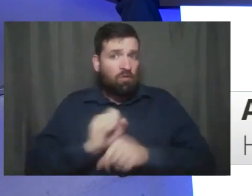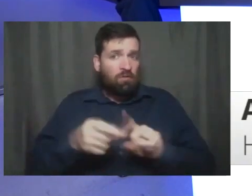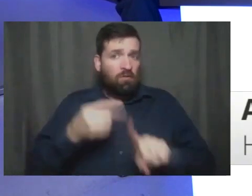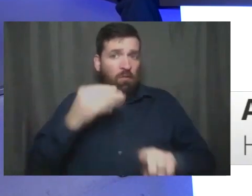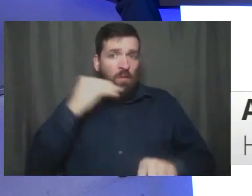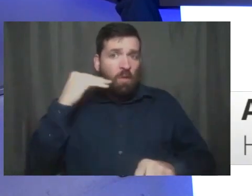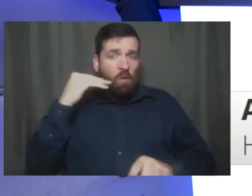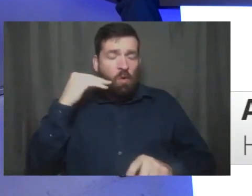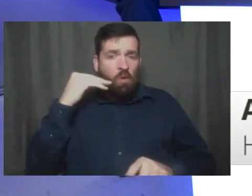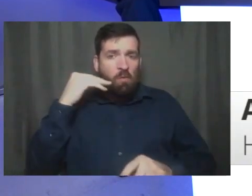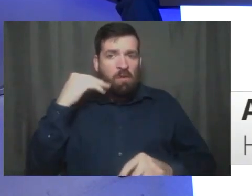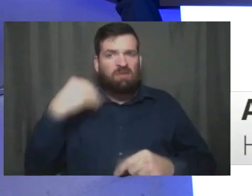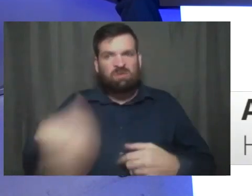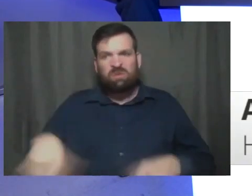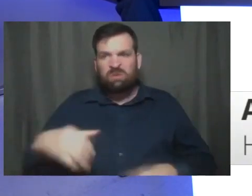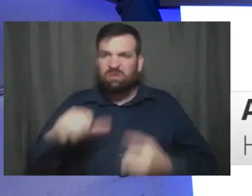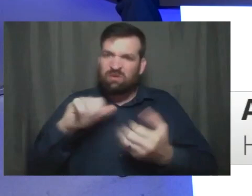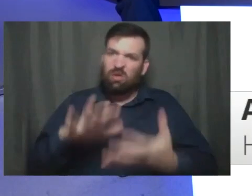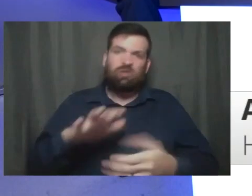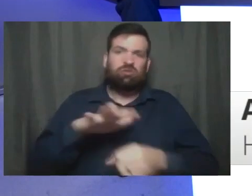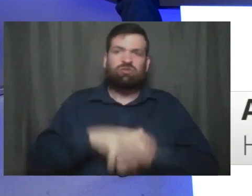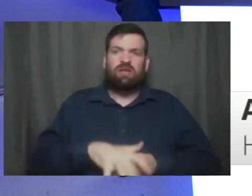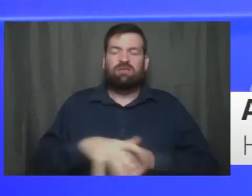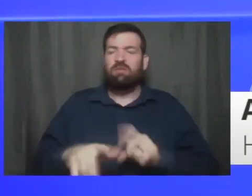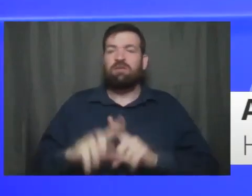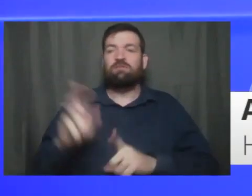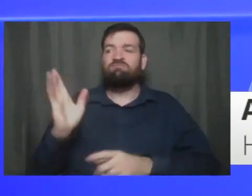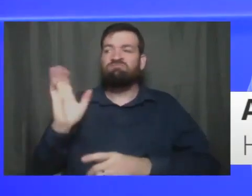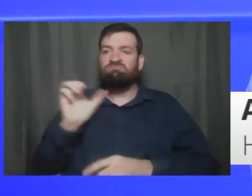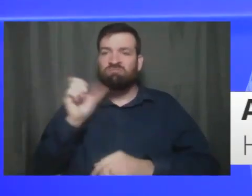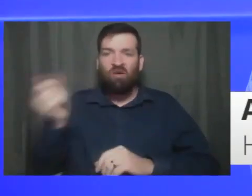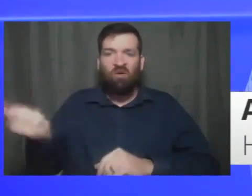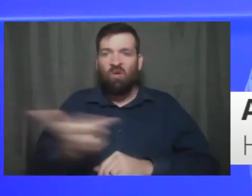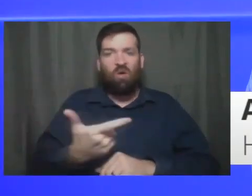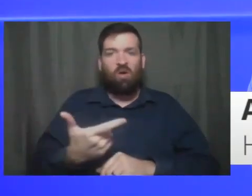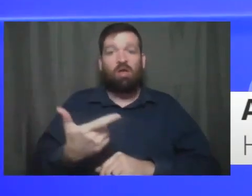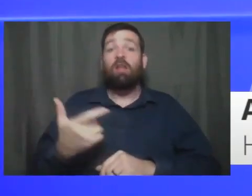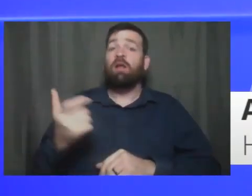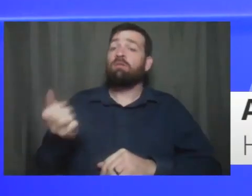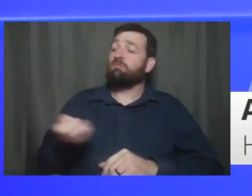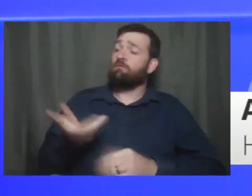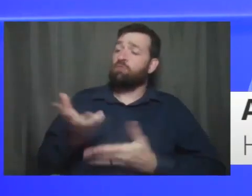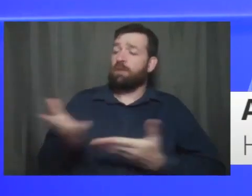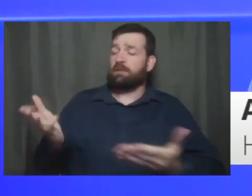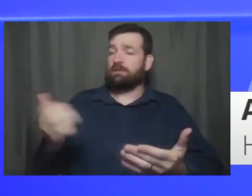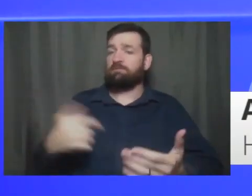stress, but that just wasn't the case for everyone. Yeah. I think a couple things. There's the